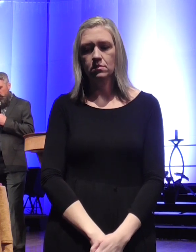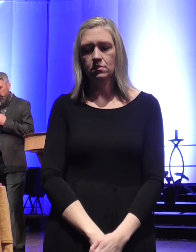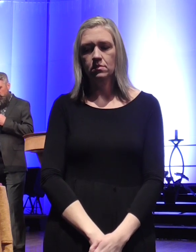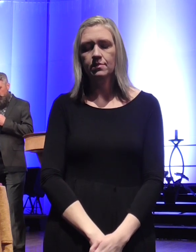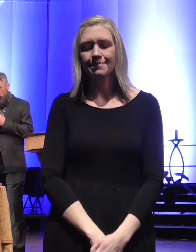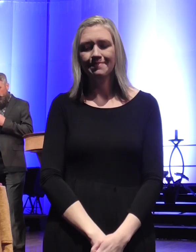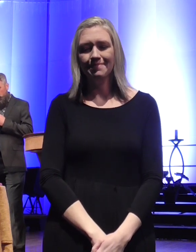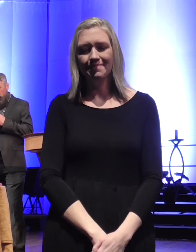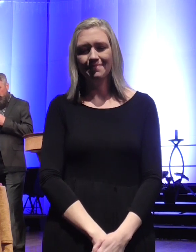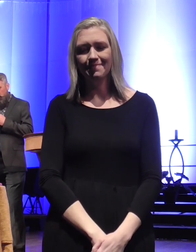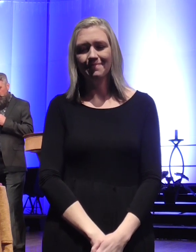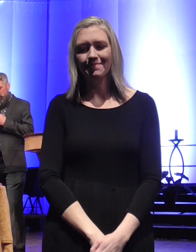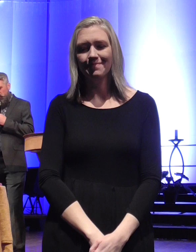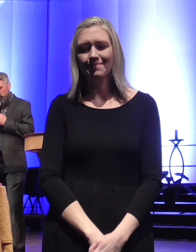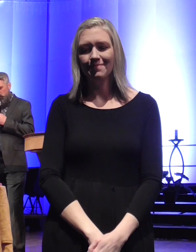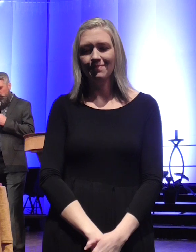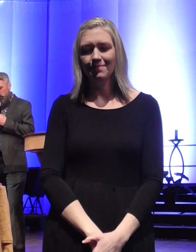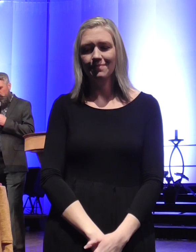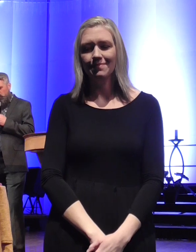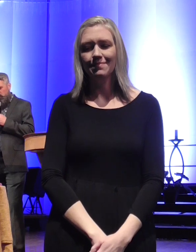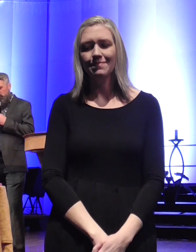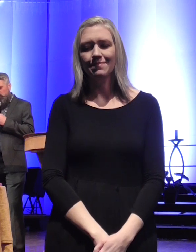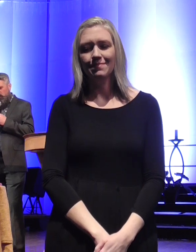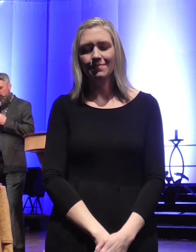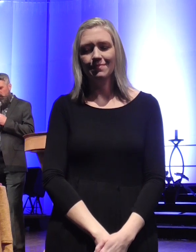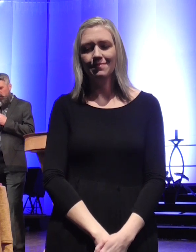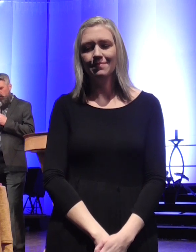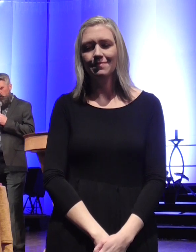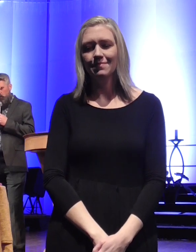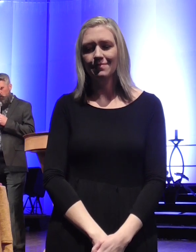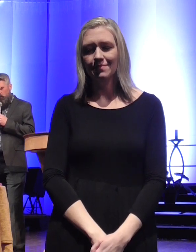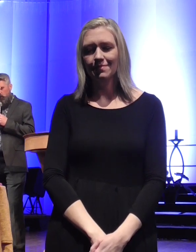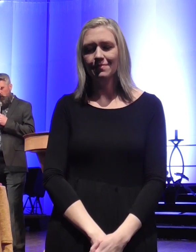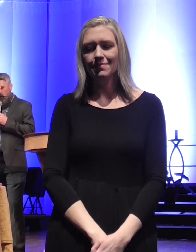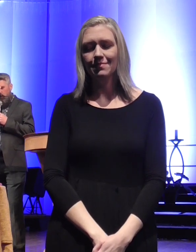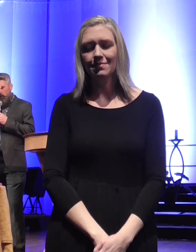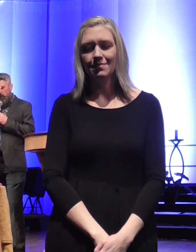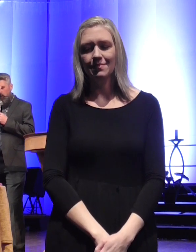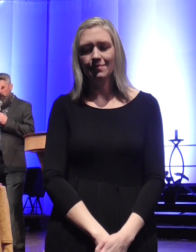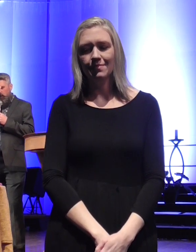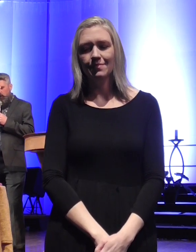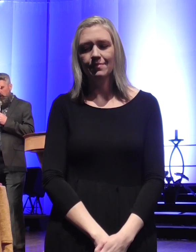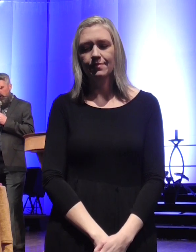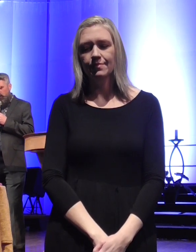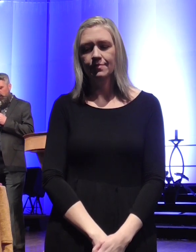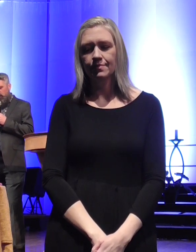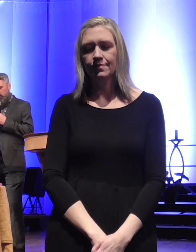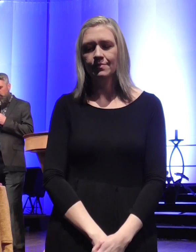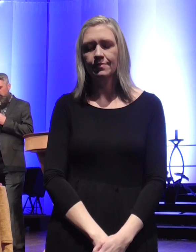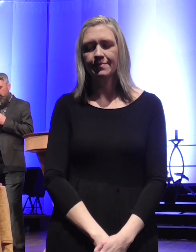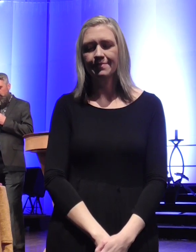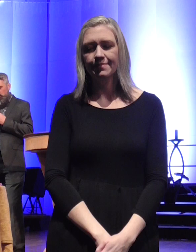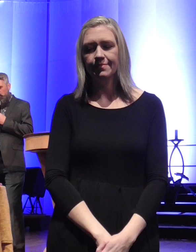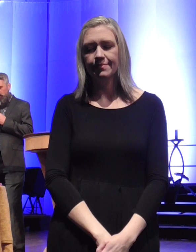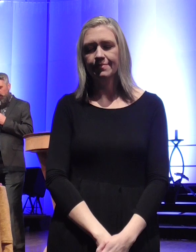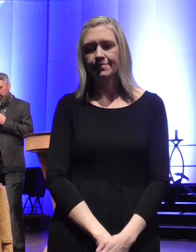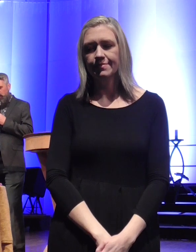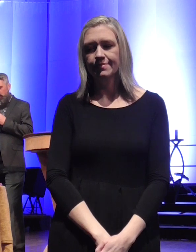asher kitshanu bar mitzvoso v'tzivanu, lahadlik